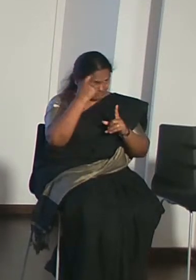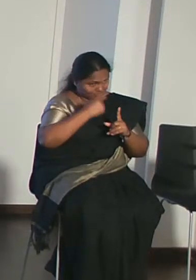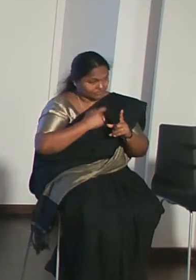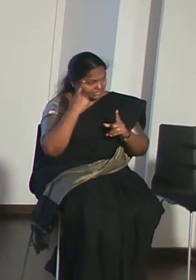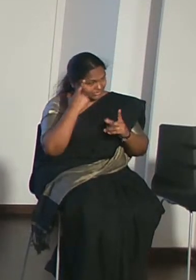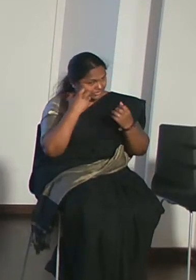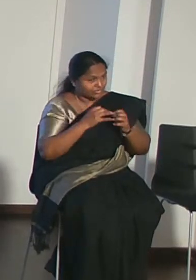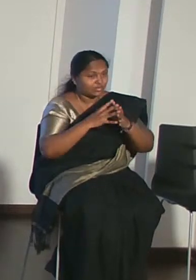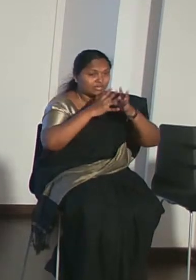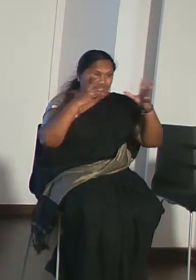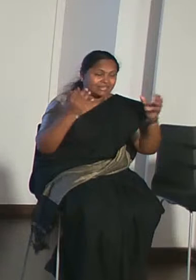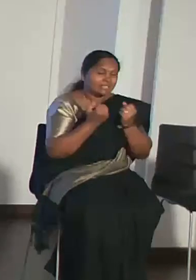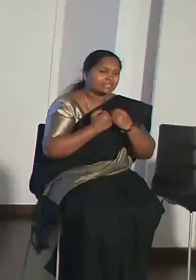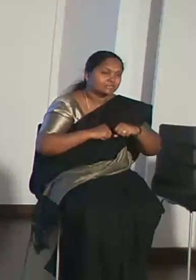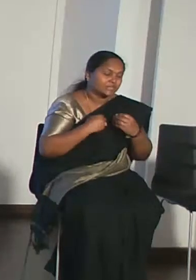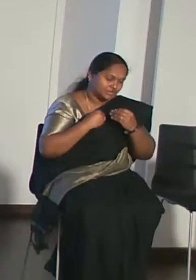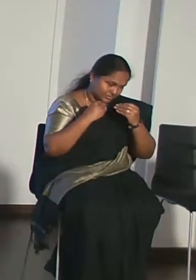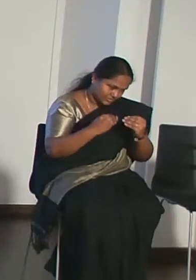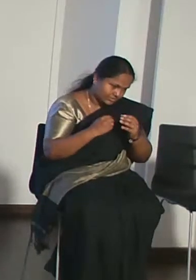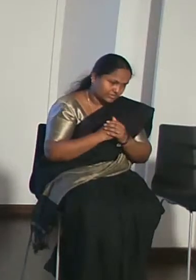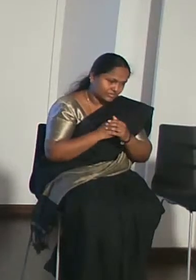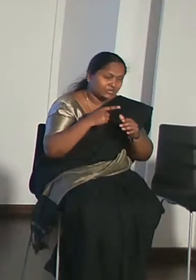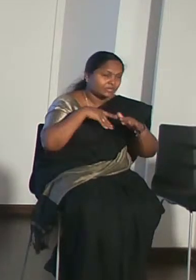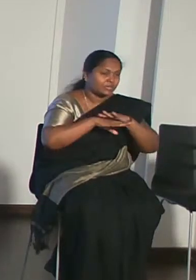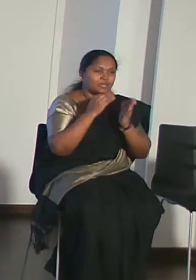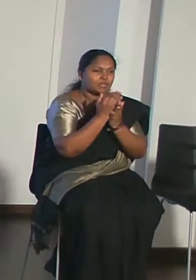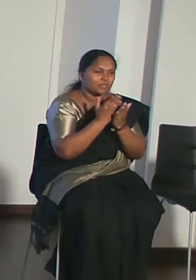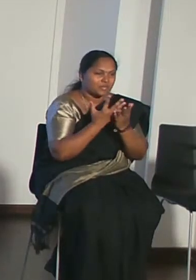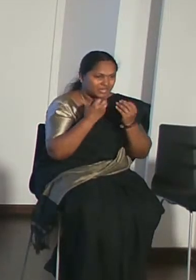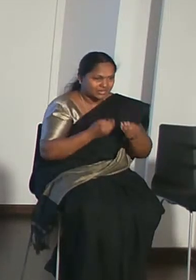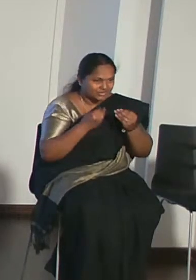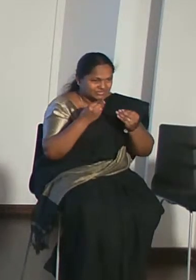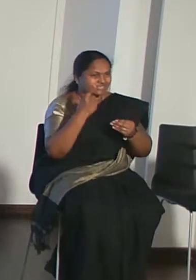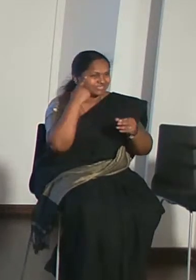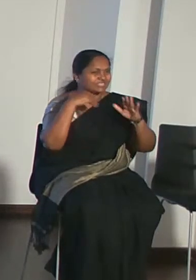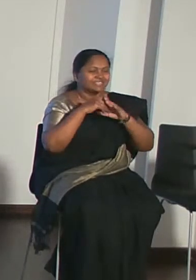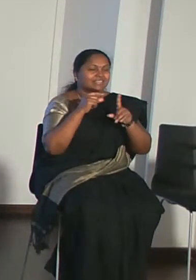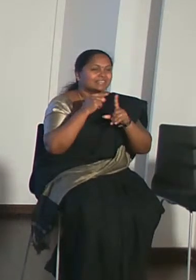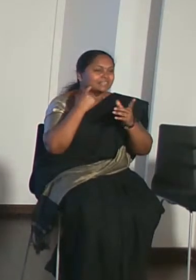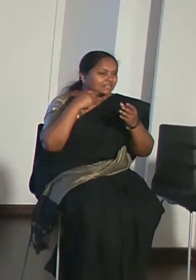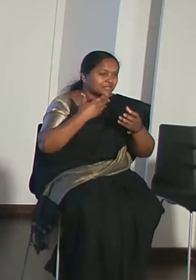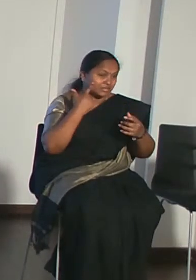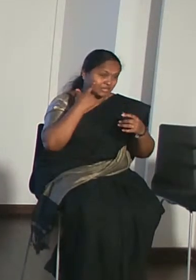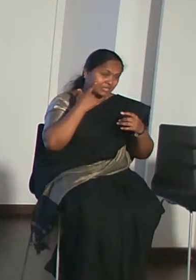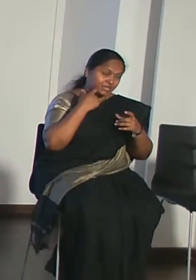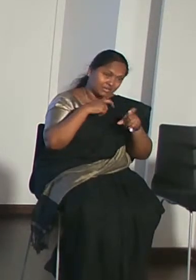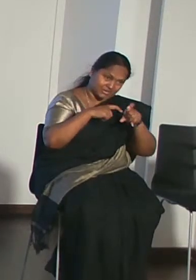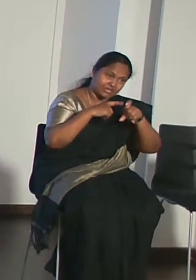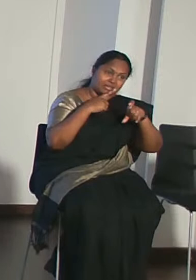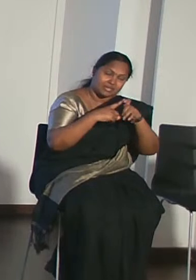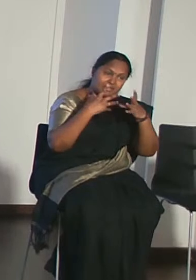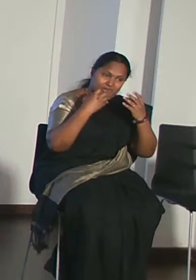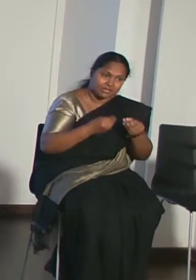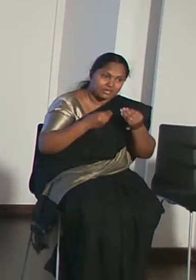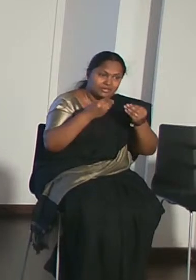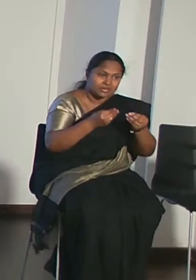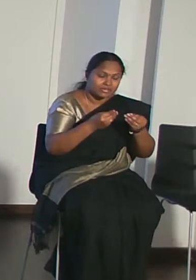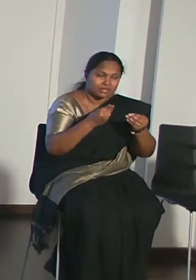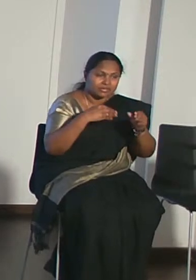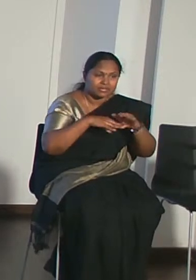given a lot of space in the programs that I have curated. So the exhibition that just